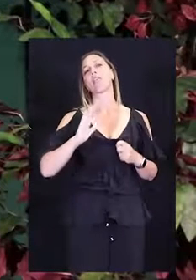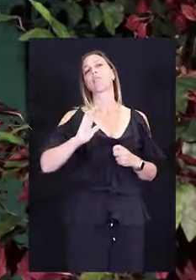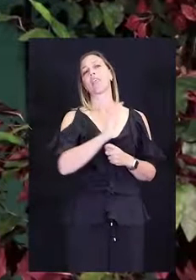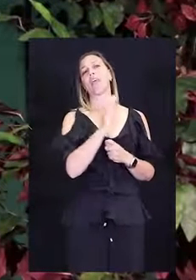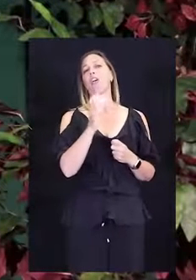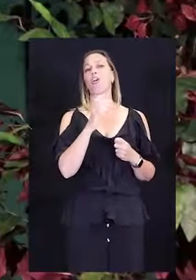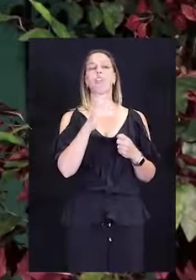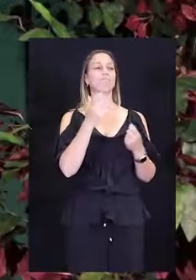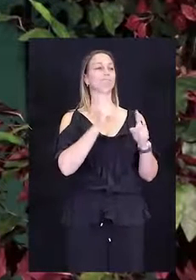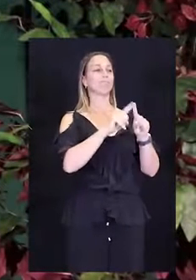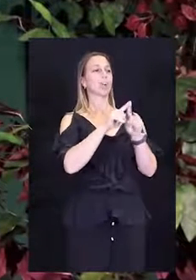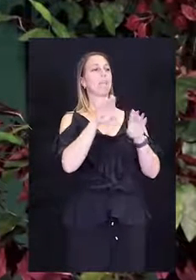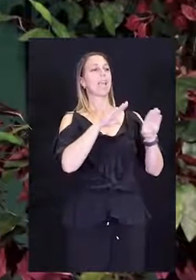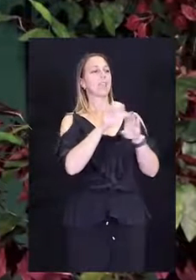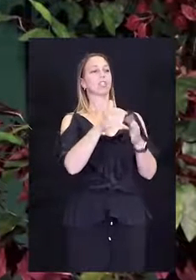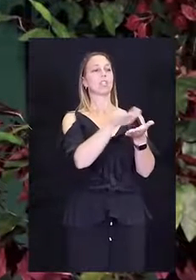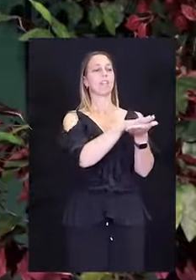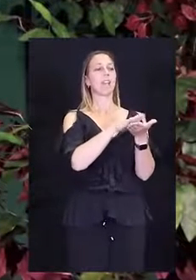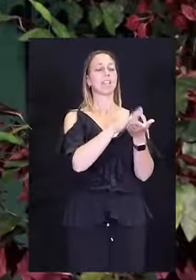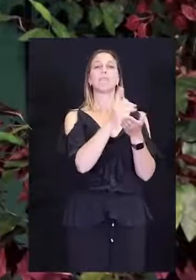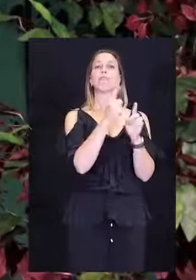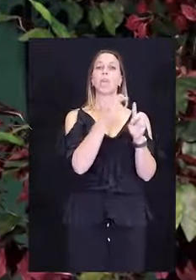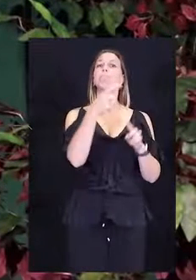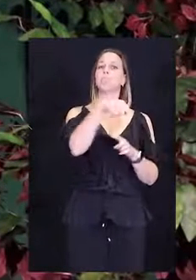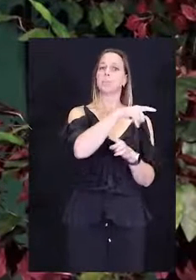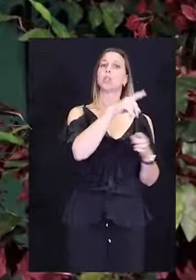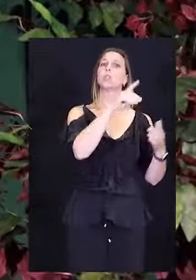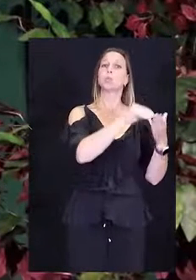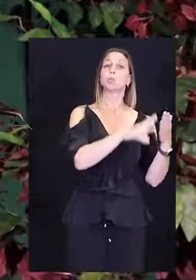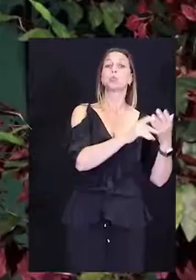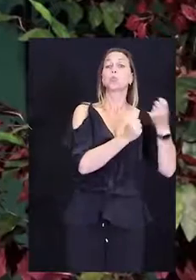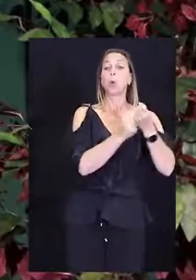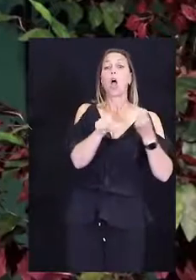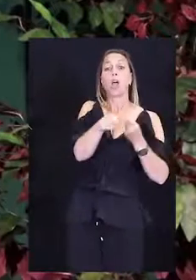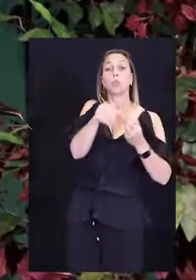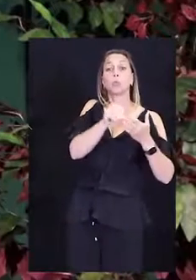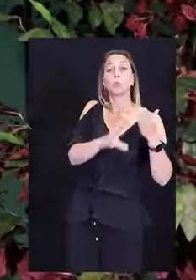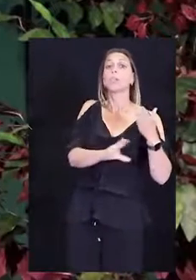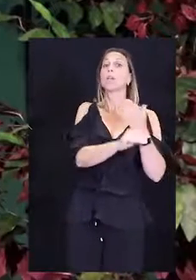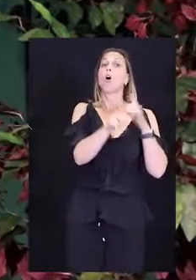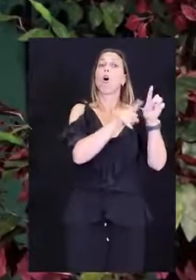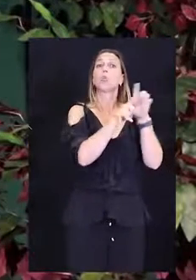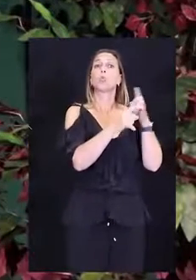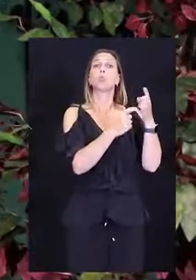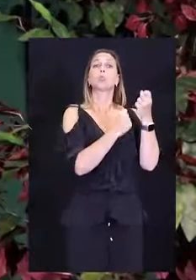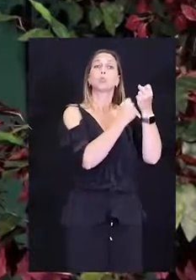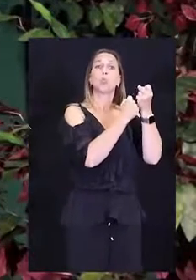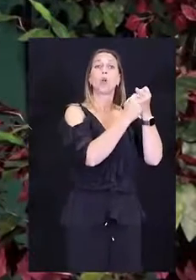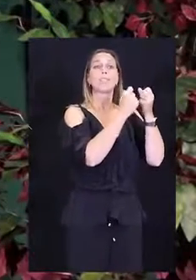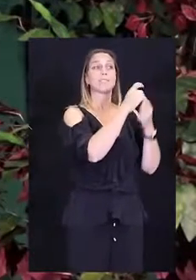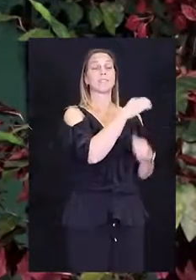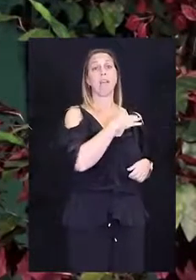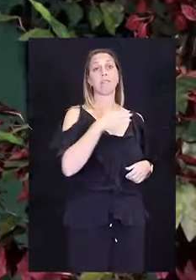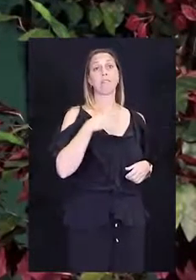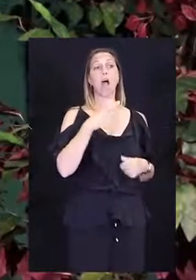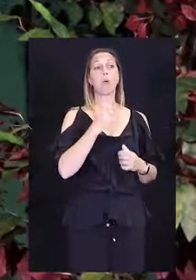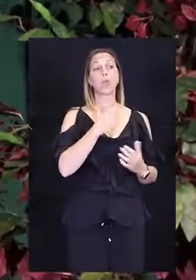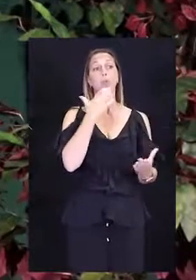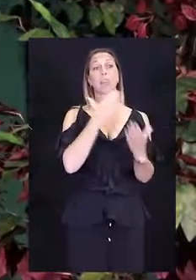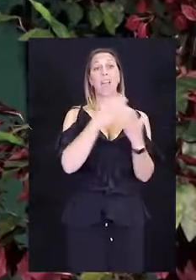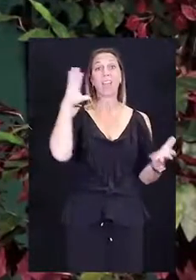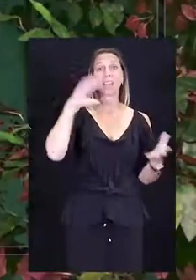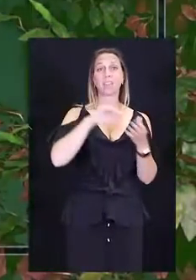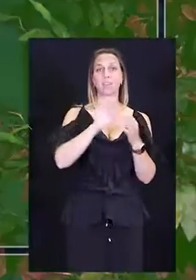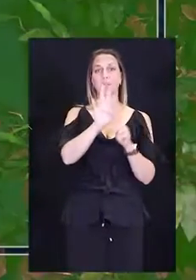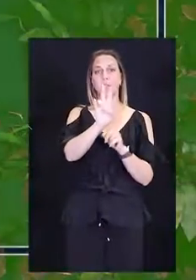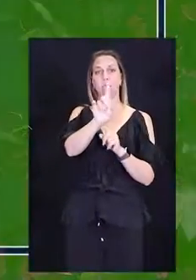acts of kindness demonstrated by some of our students to support other students and our staff. At this time, I'd like to thank